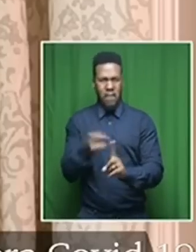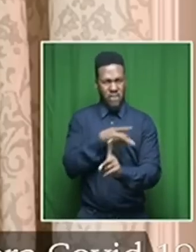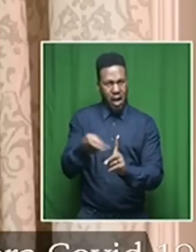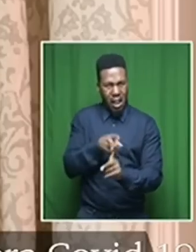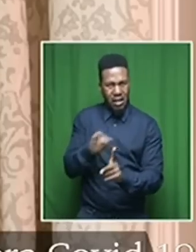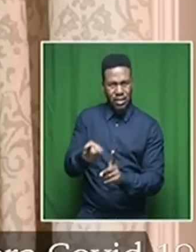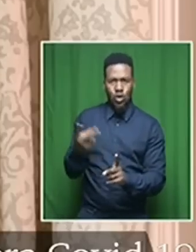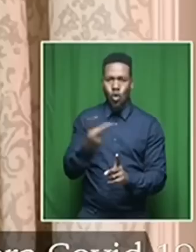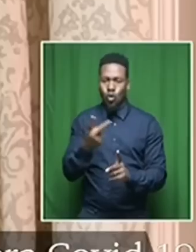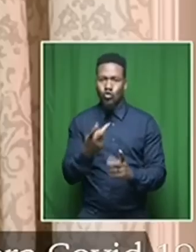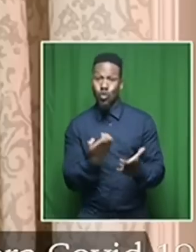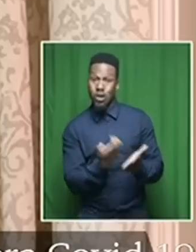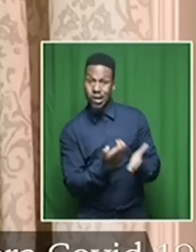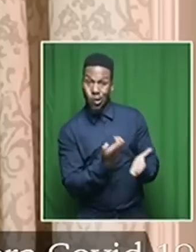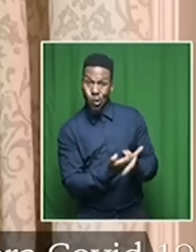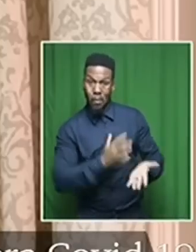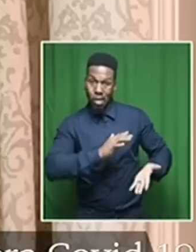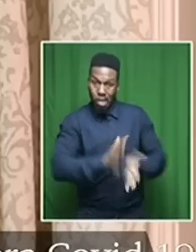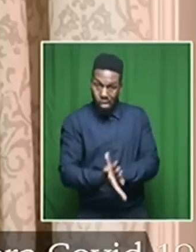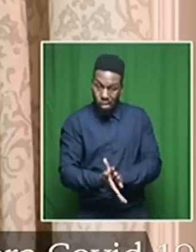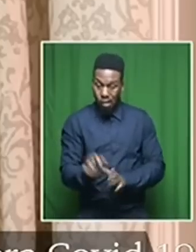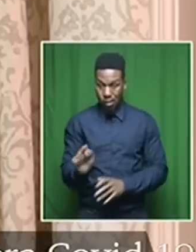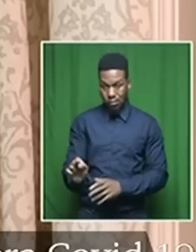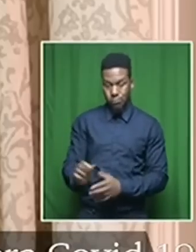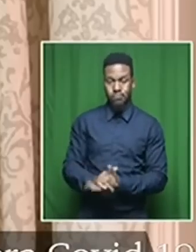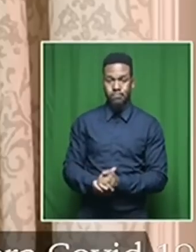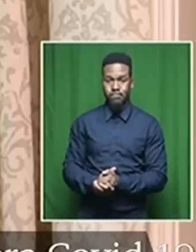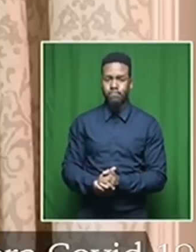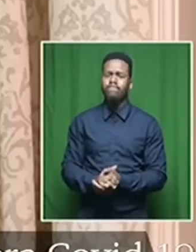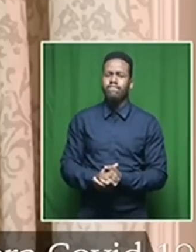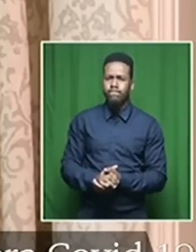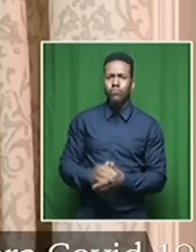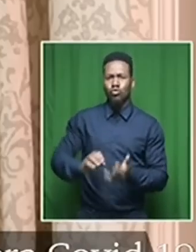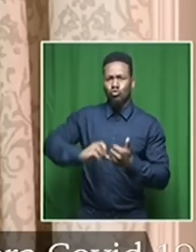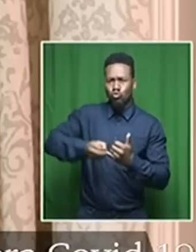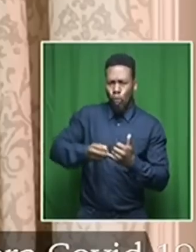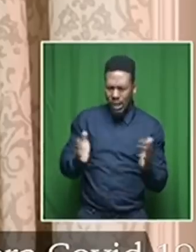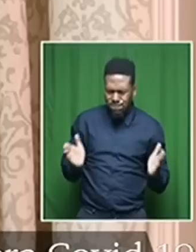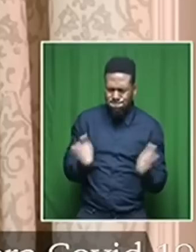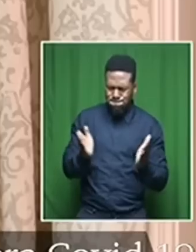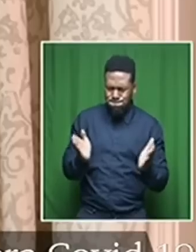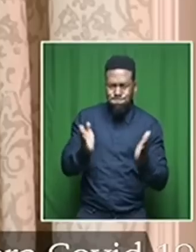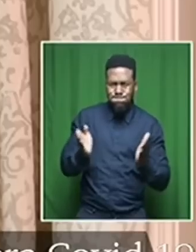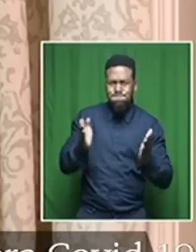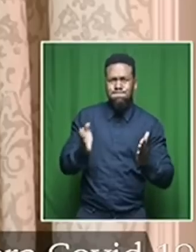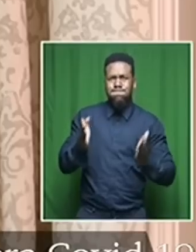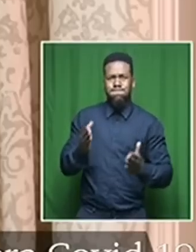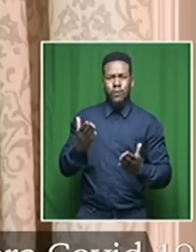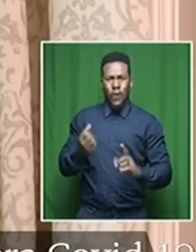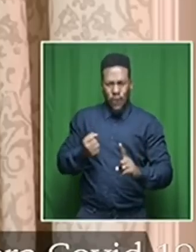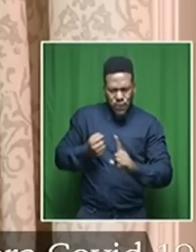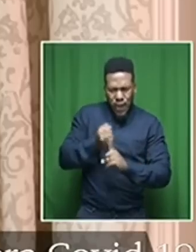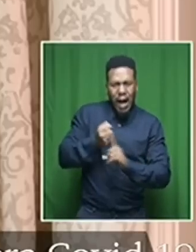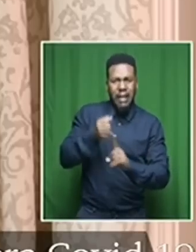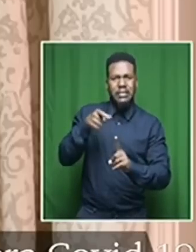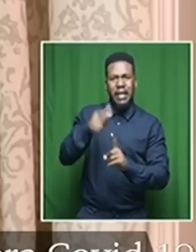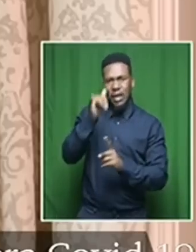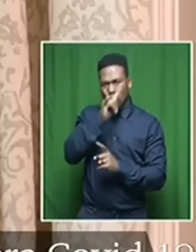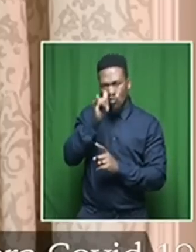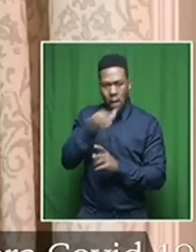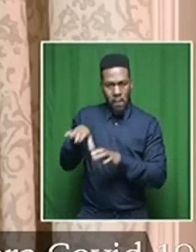of economic sabotage. To bolster our fight against criminality, we have